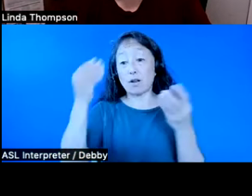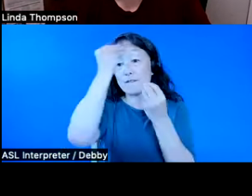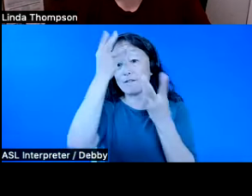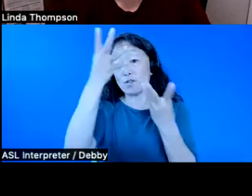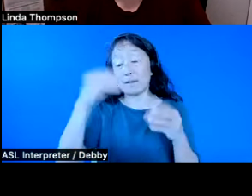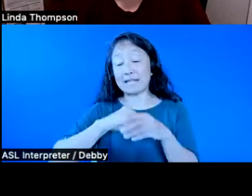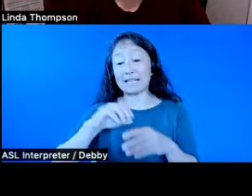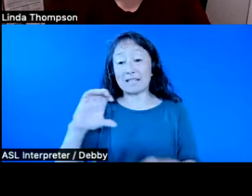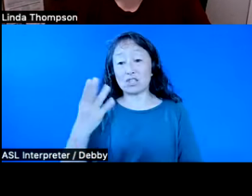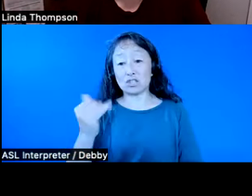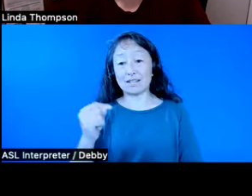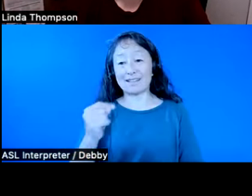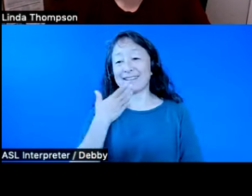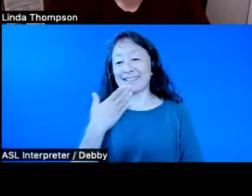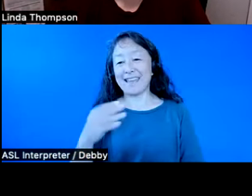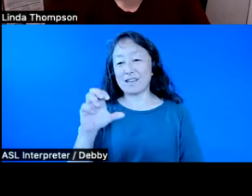Thank you, Christine, for getting that.